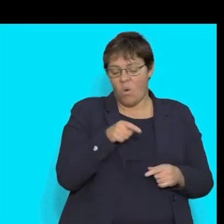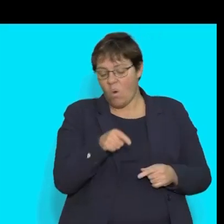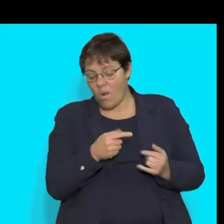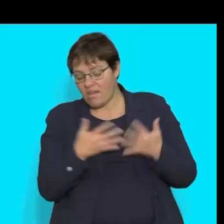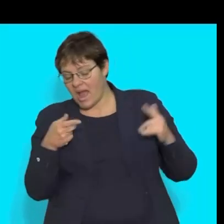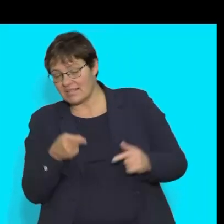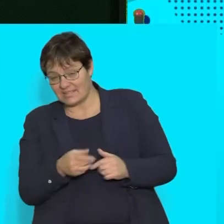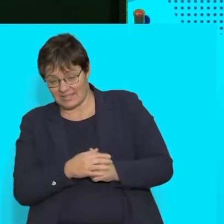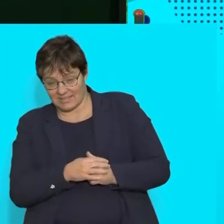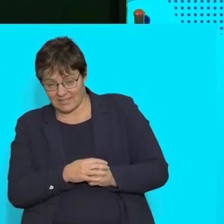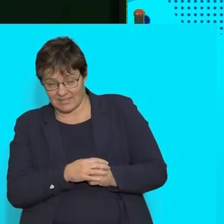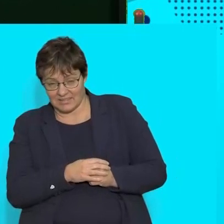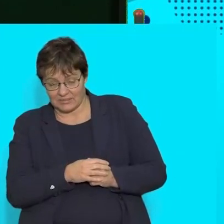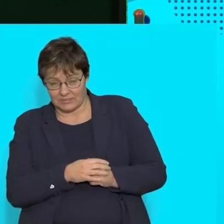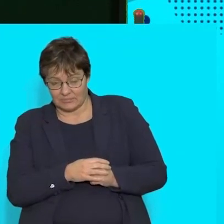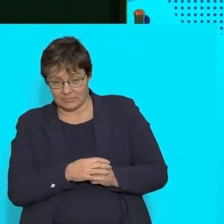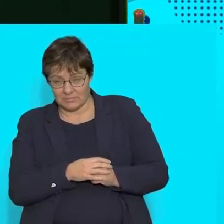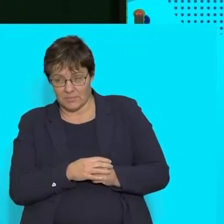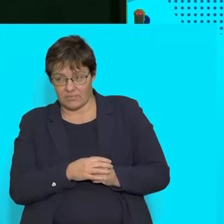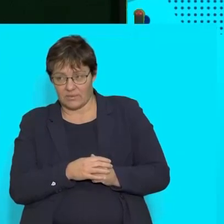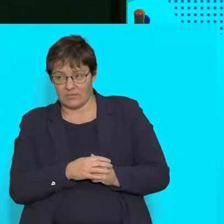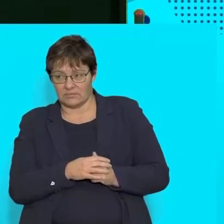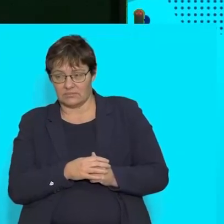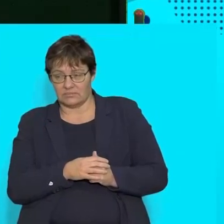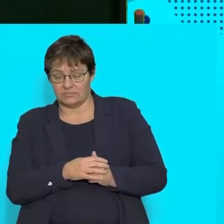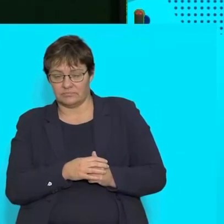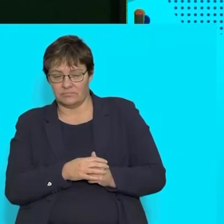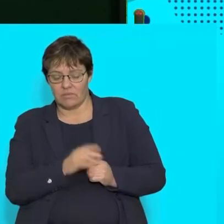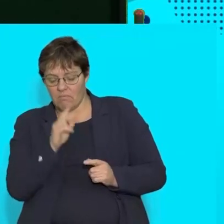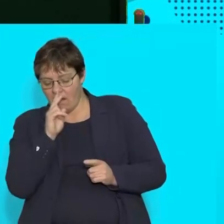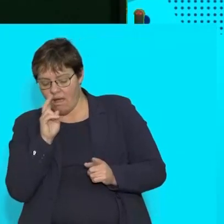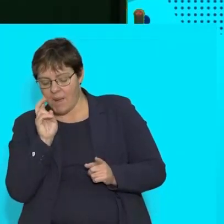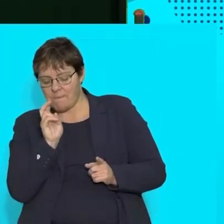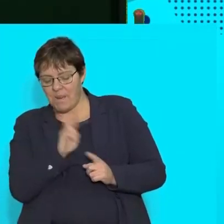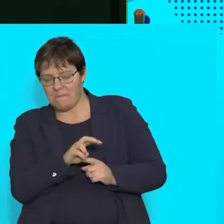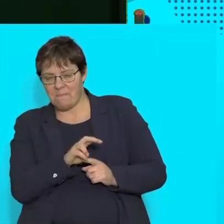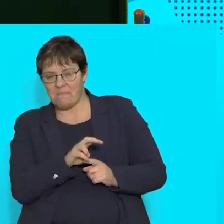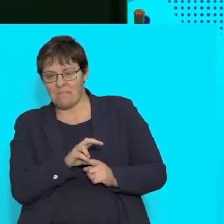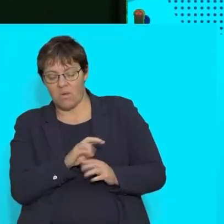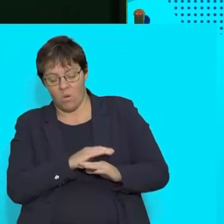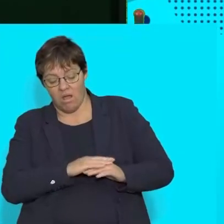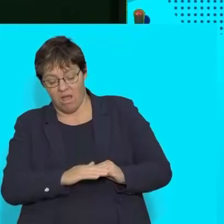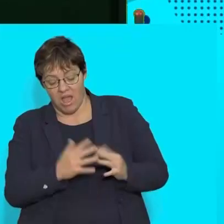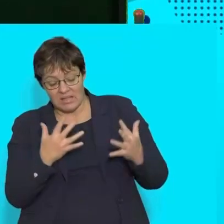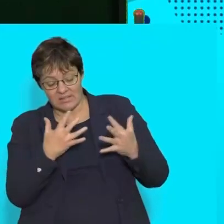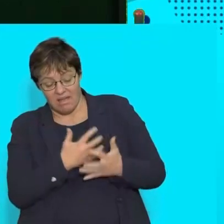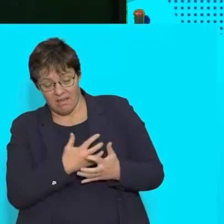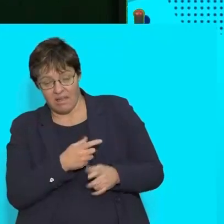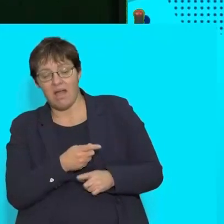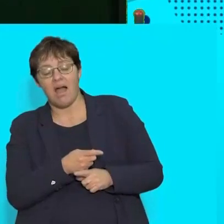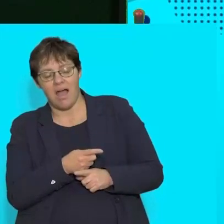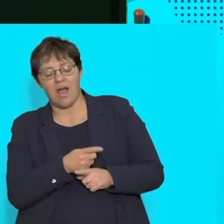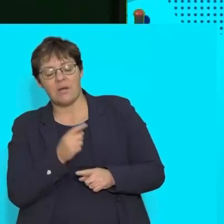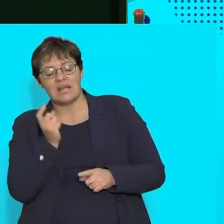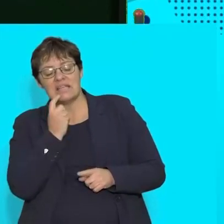not necessarily an advantage. In this case, these individuals against the dark surface or at